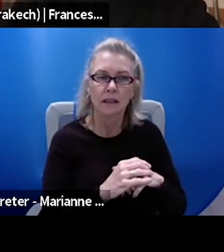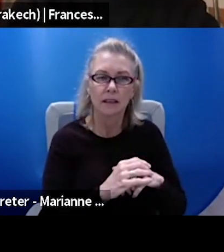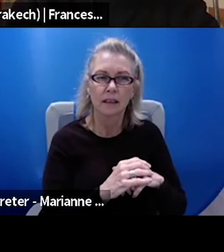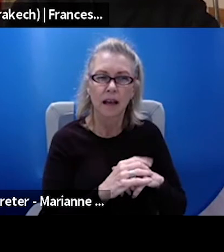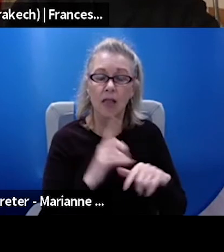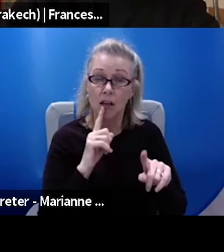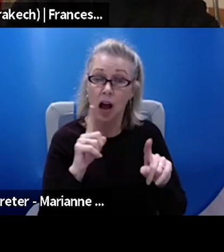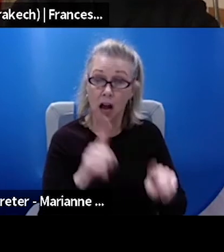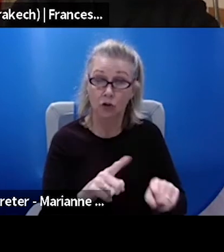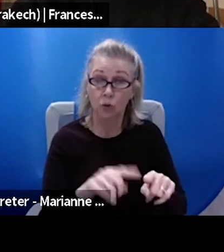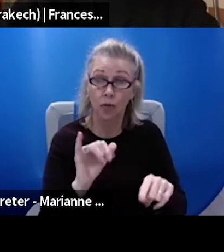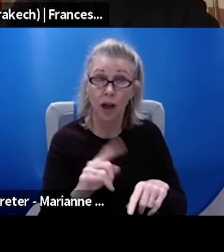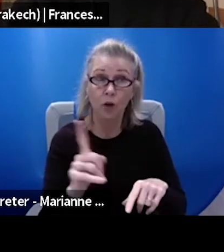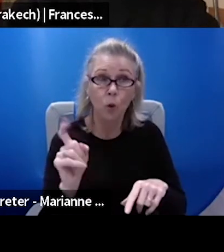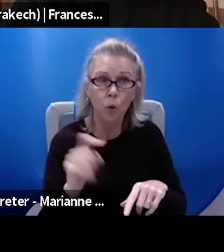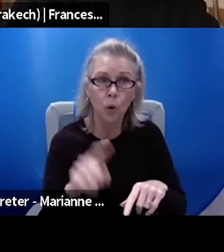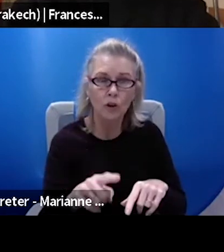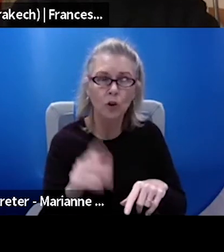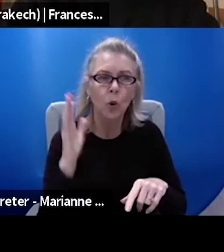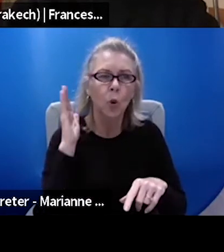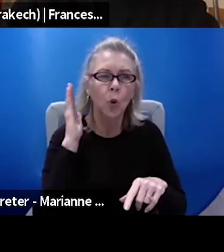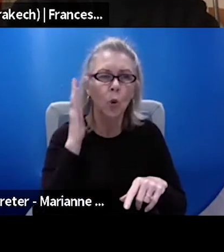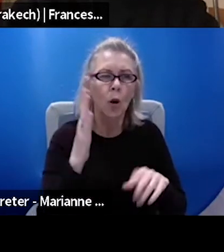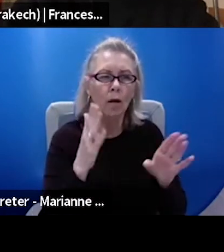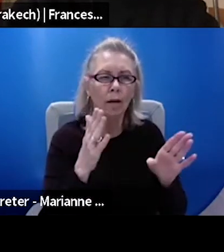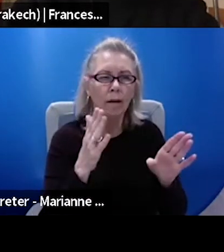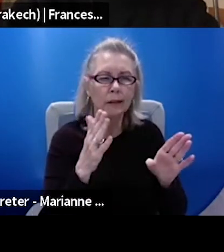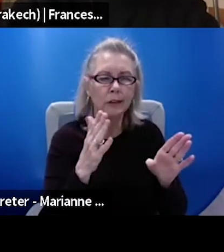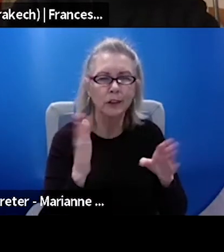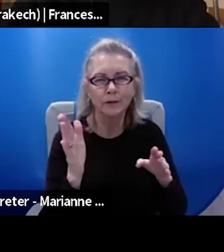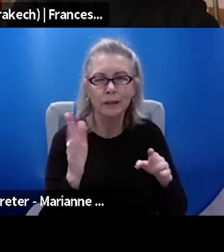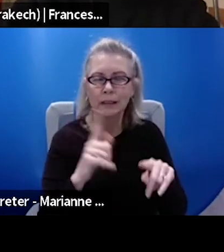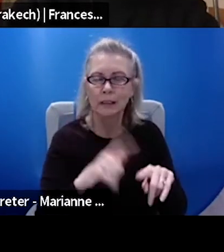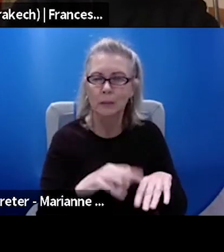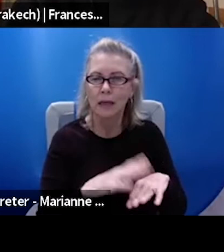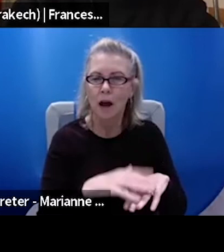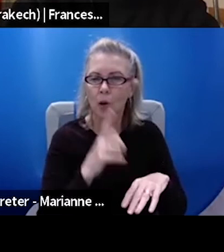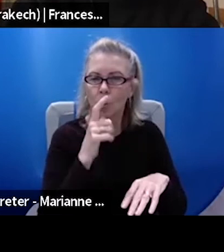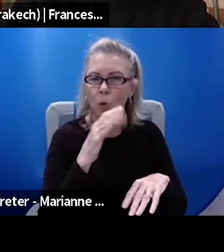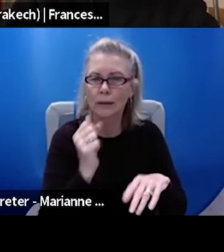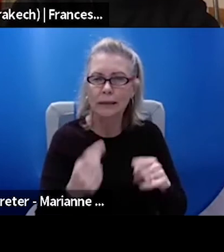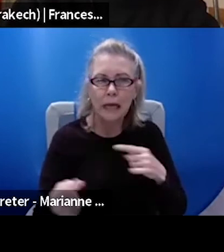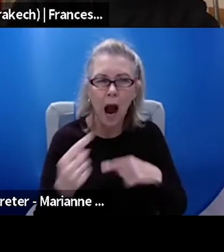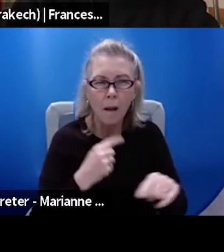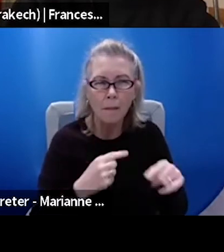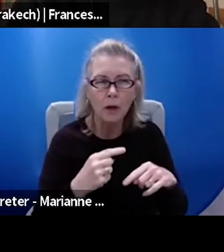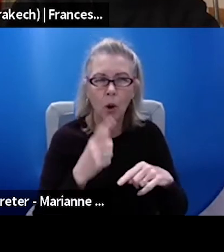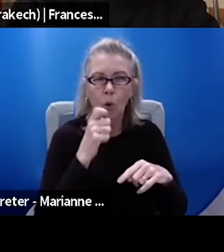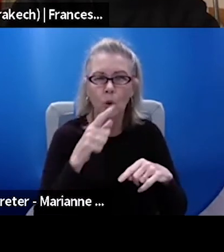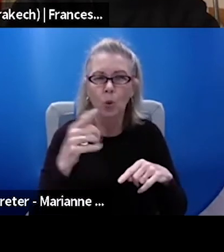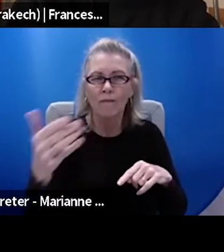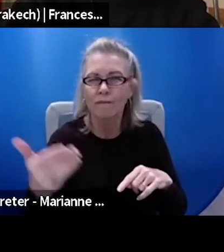answer to that question will shift depending on who is coming, who you've invited, who